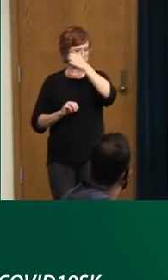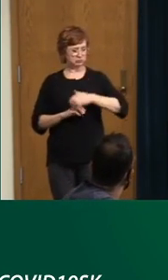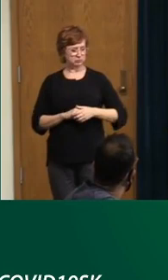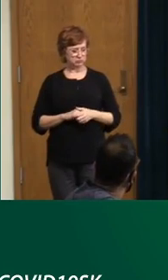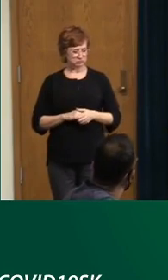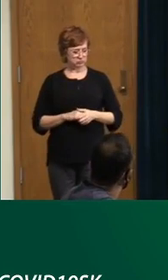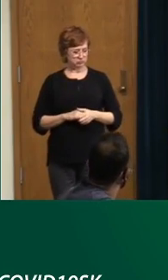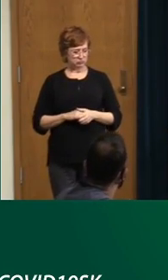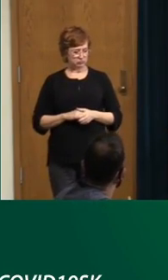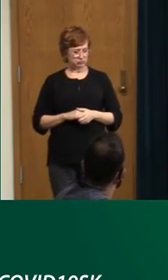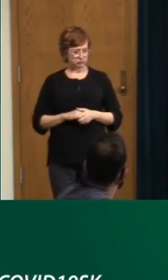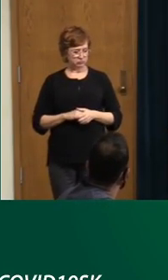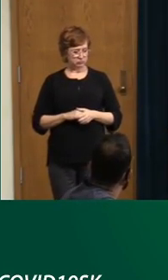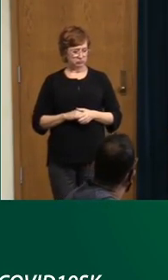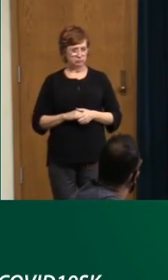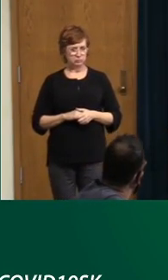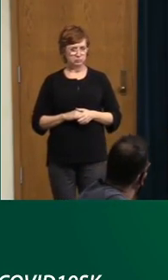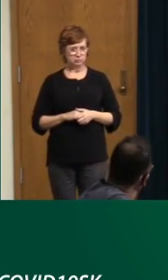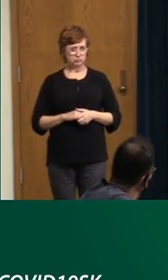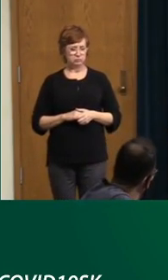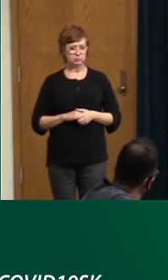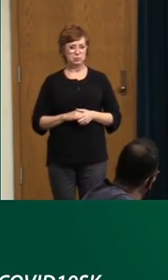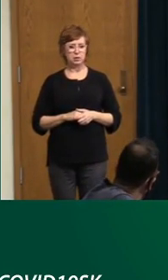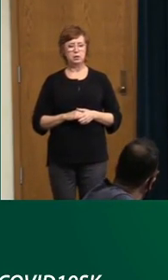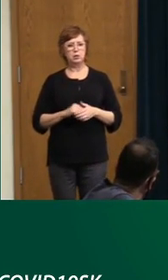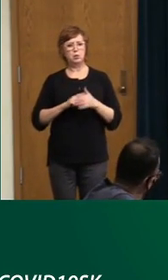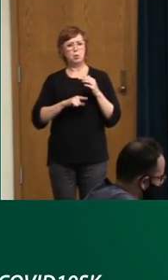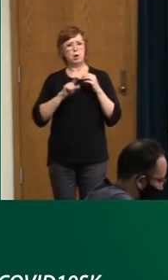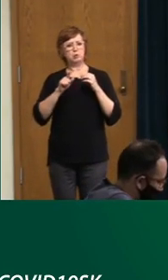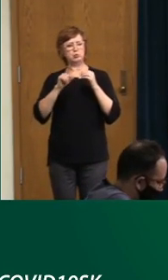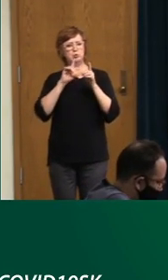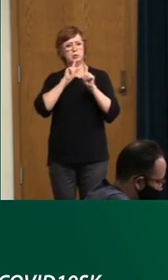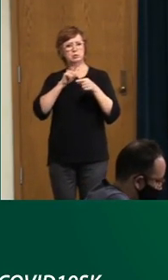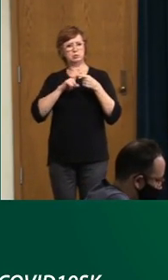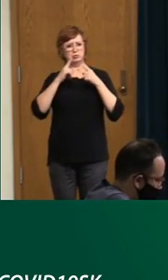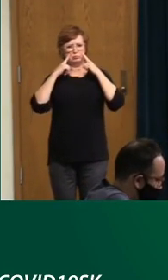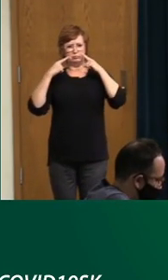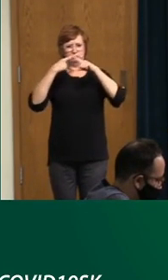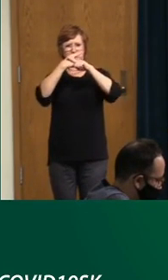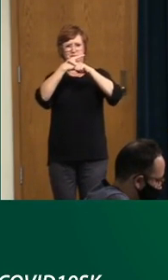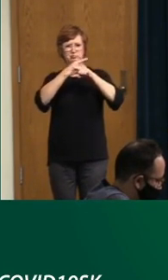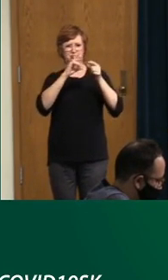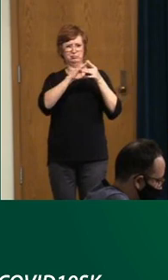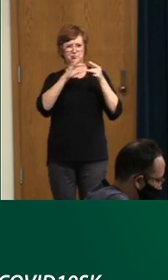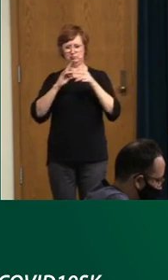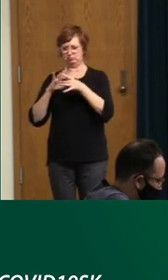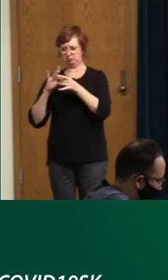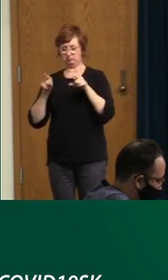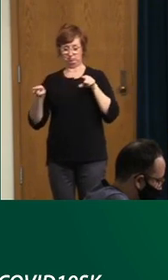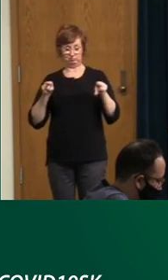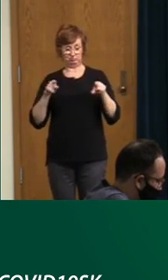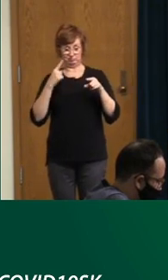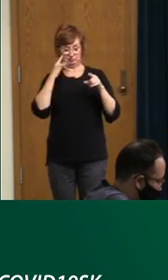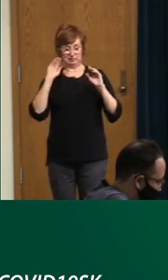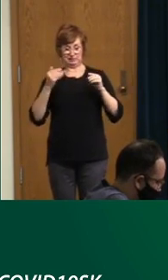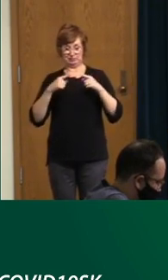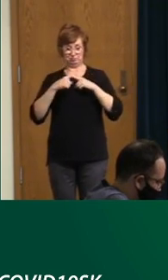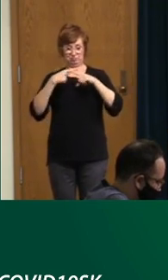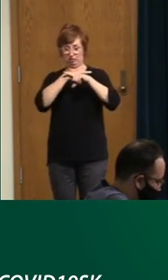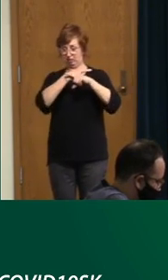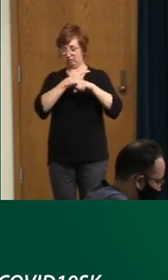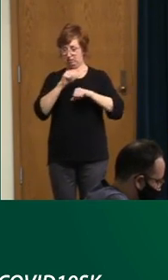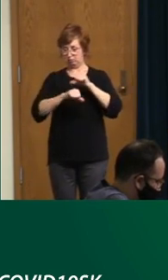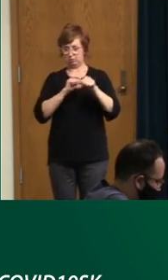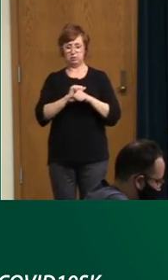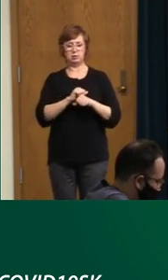that are concerned that this is contradictory advice? Well, I don't think it's contradictory. I think this is many steps that we've put into place.